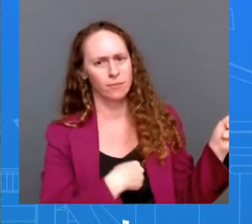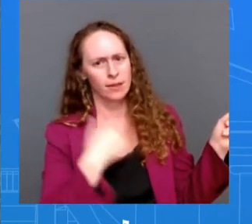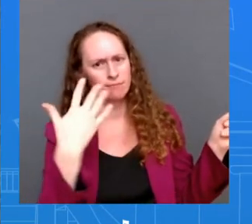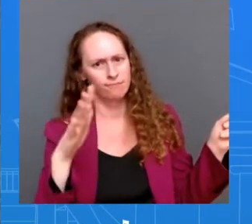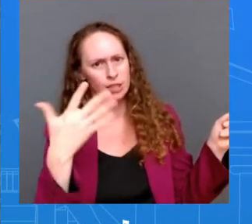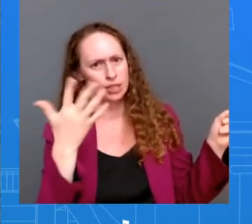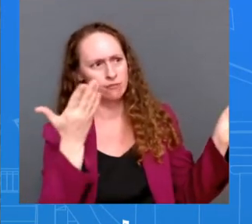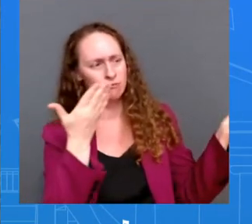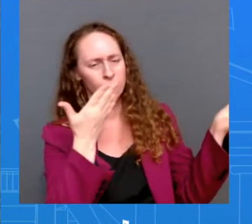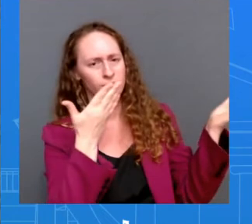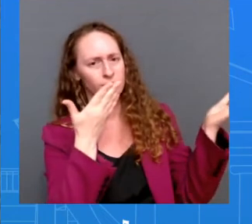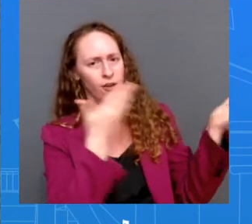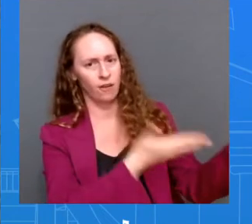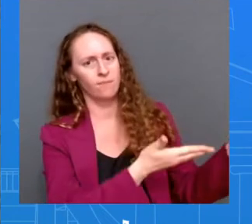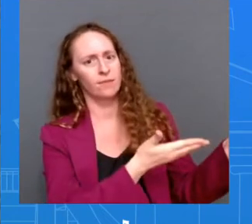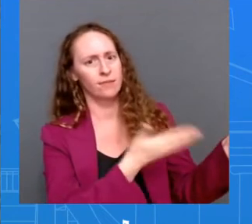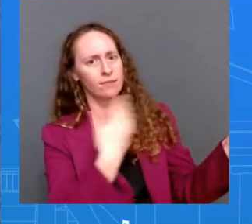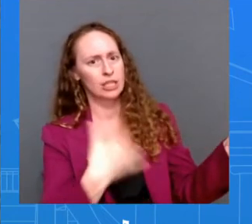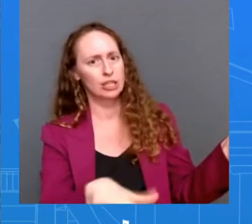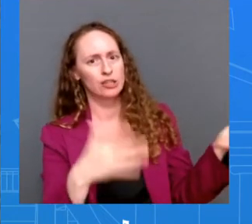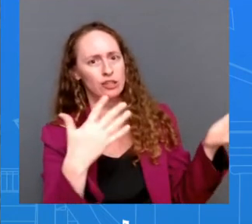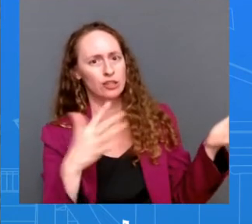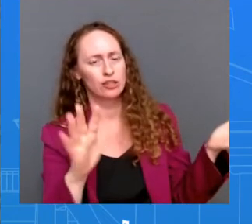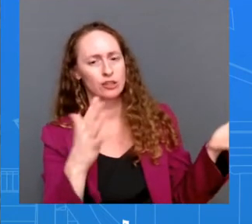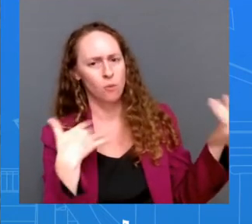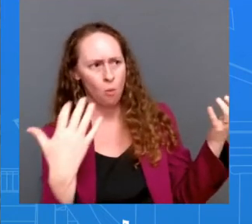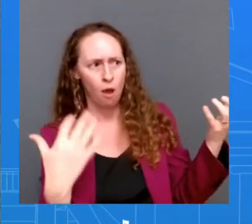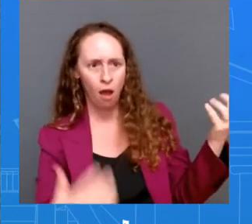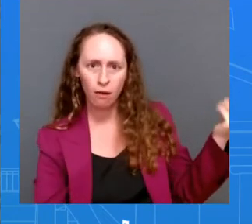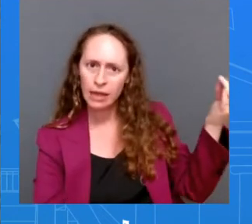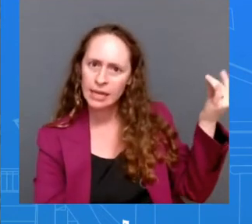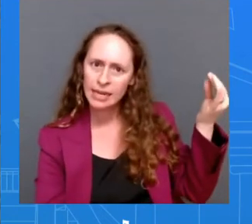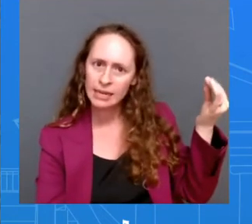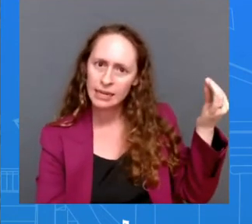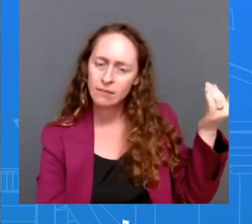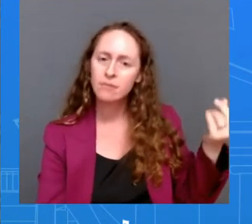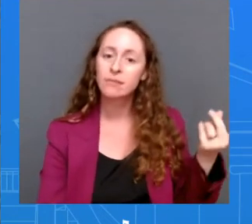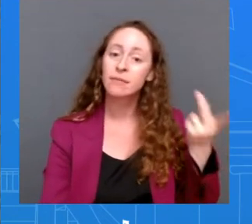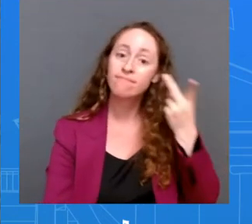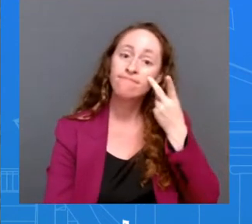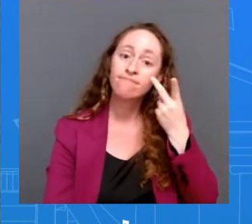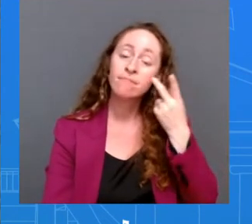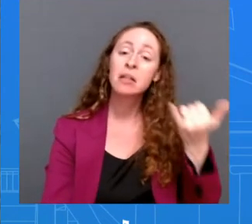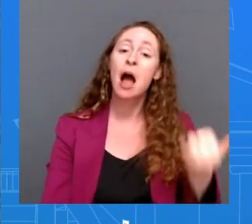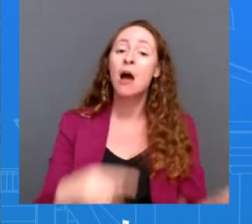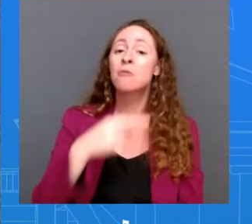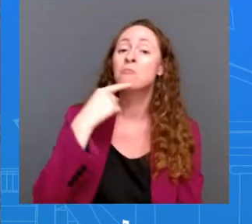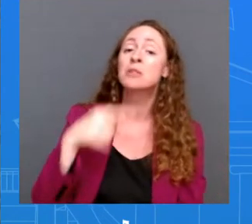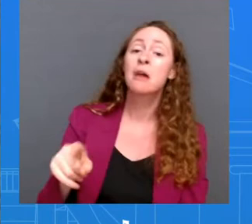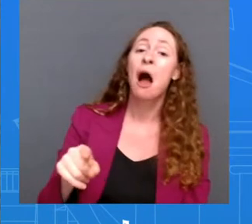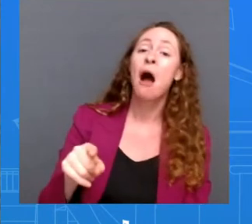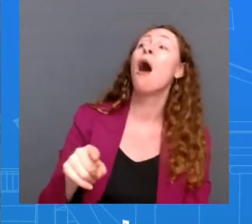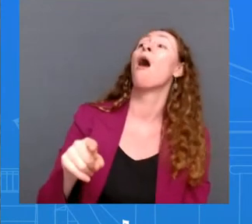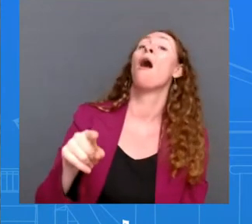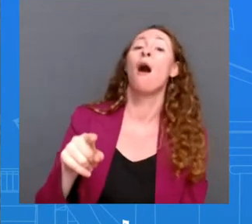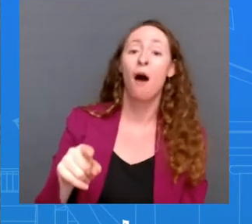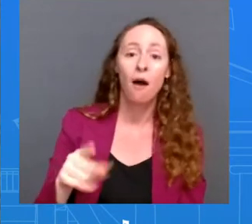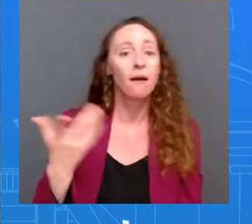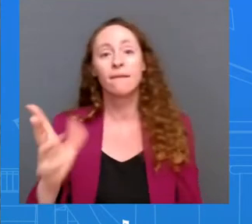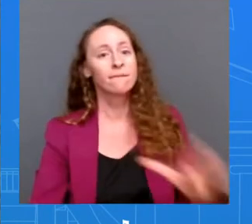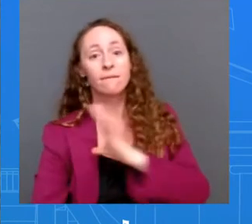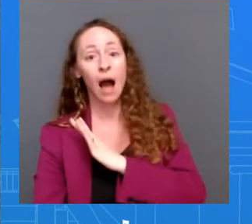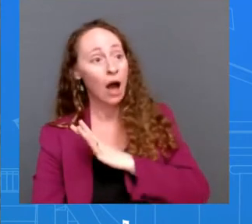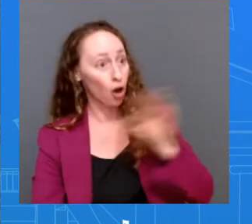Russian side that means that they feel like they're more empowered to do that, then so be it. We want them to take the offer that's on the table because it's a good one, it's a fair